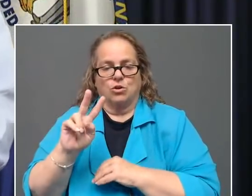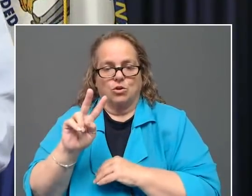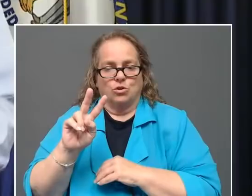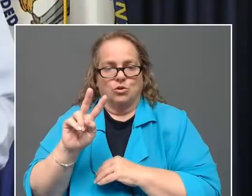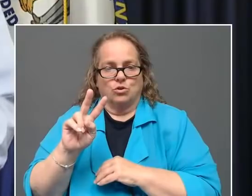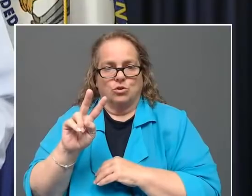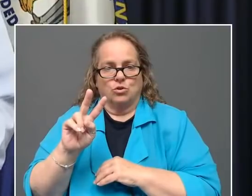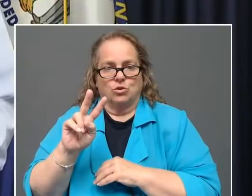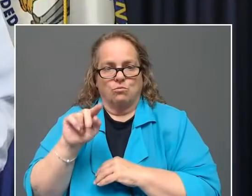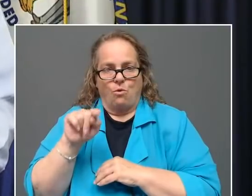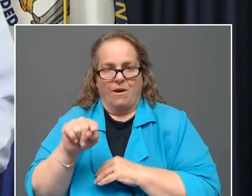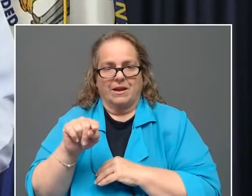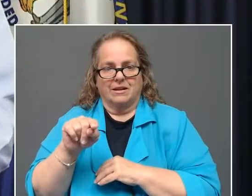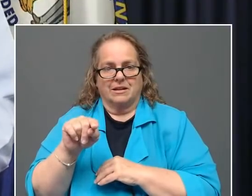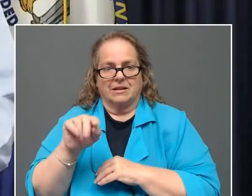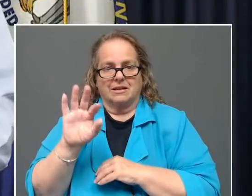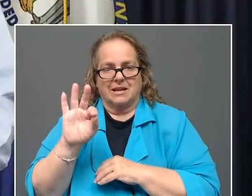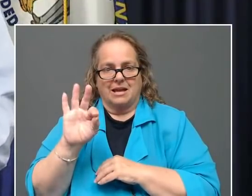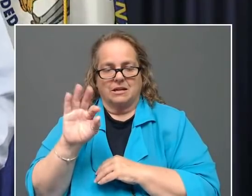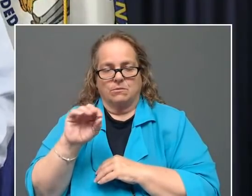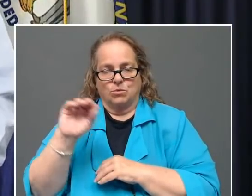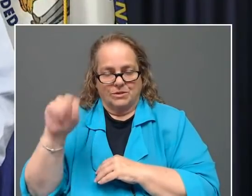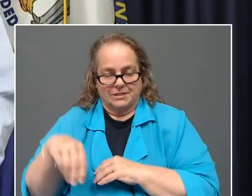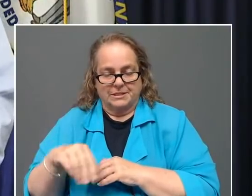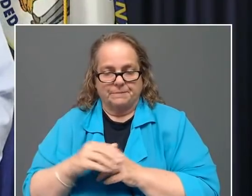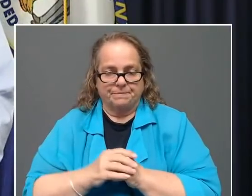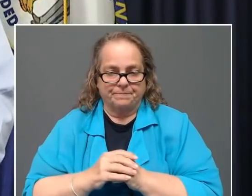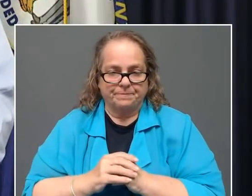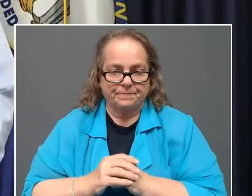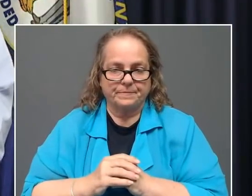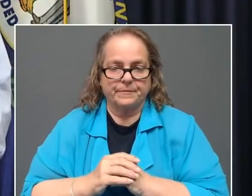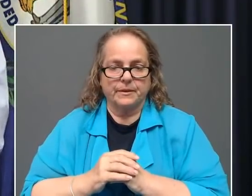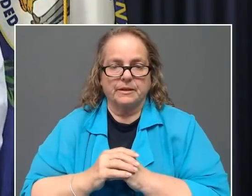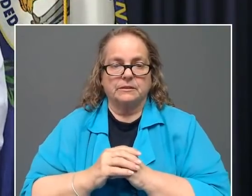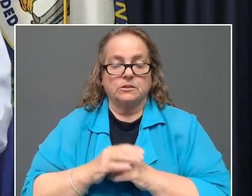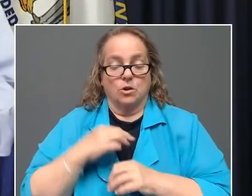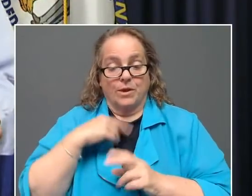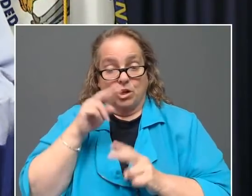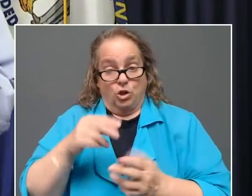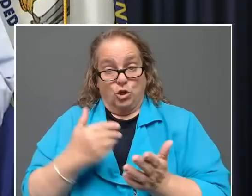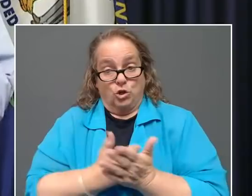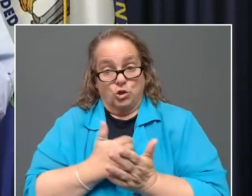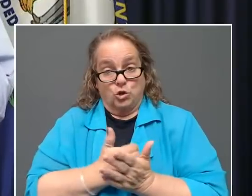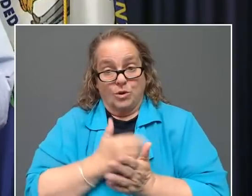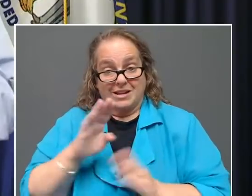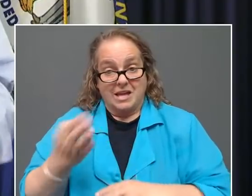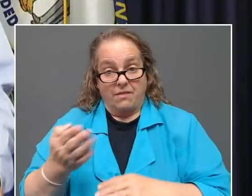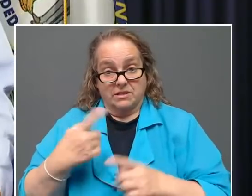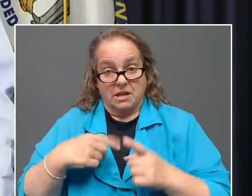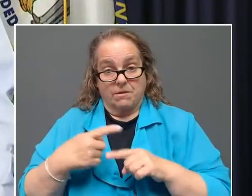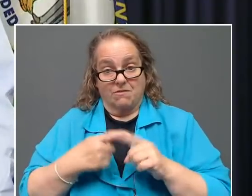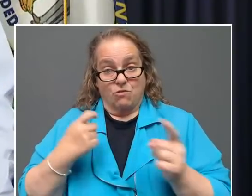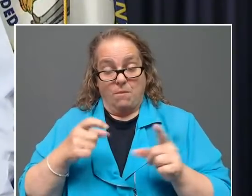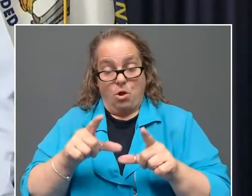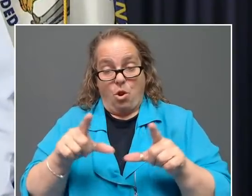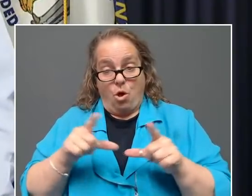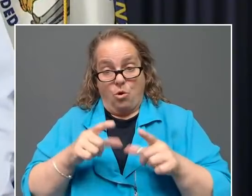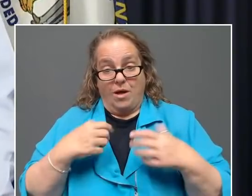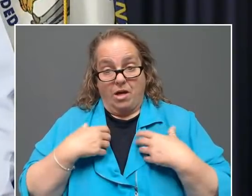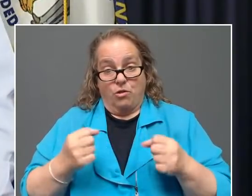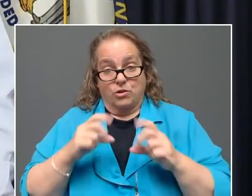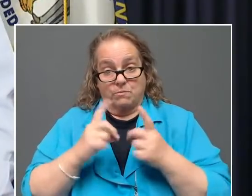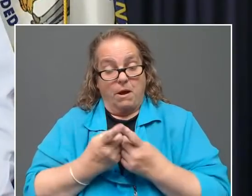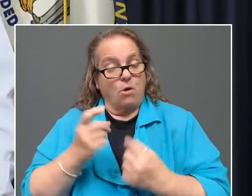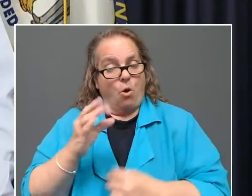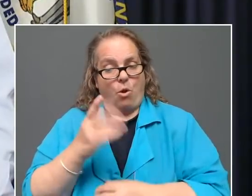to 2.9%. We look at the new deaths coming from local health departments. Only one is in